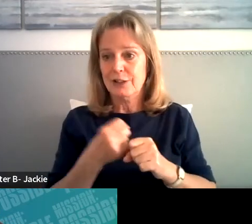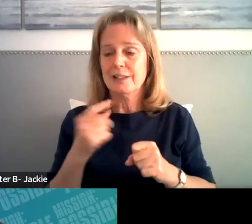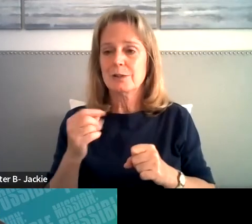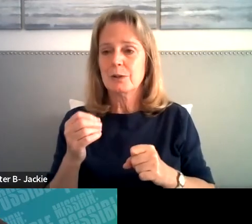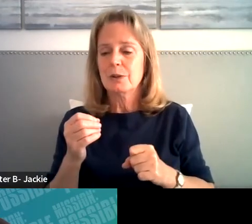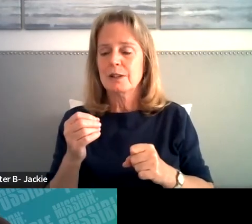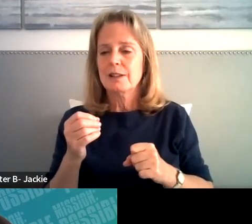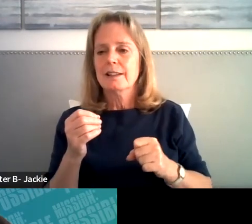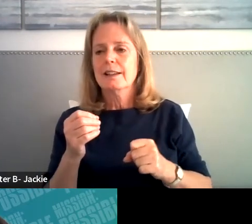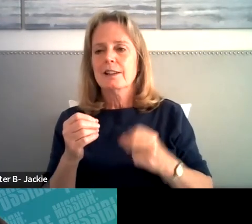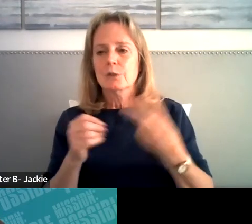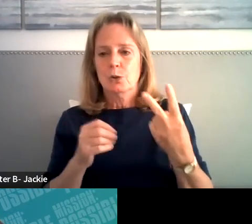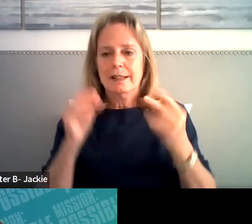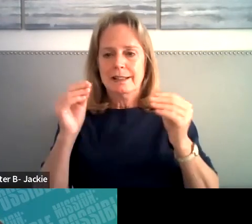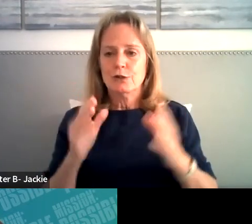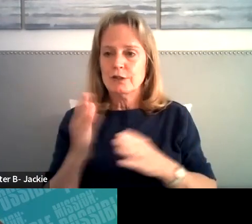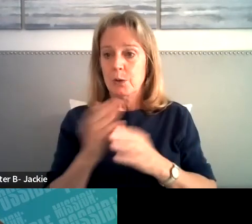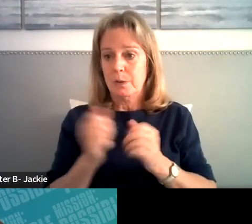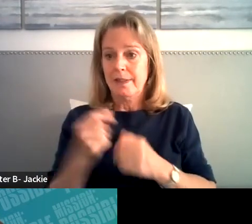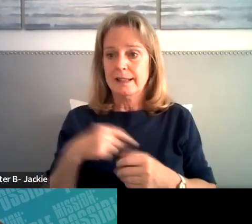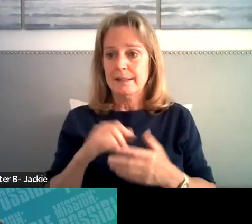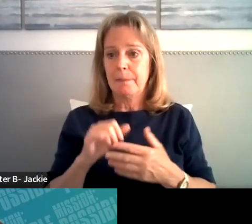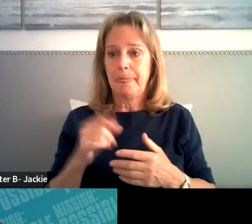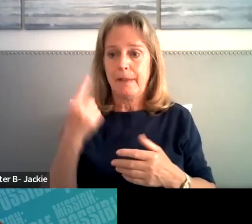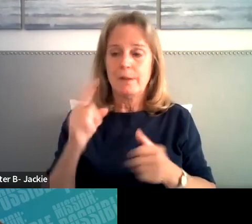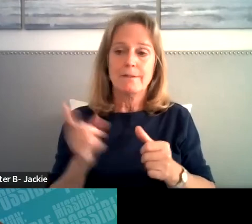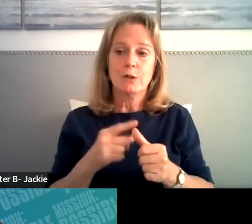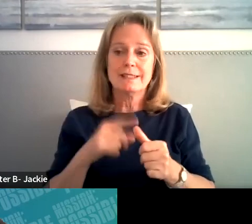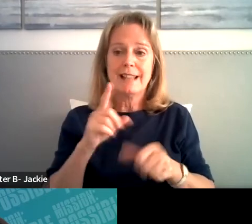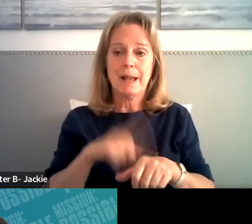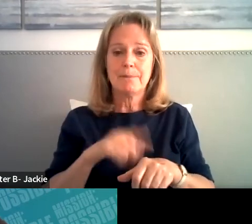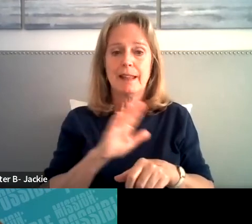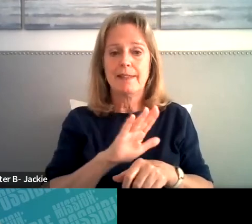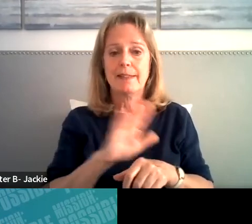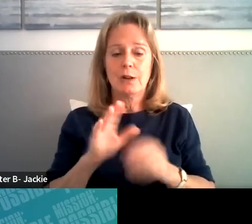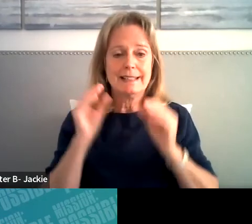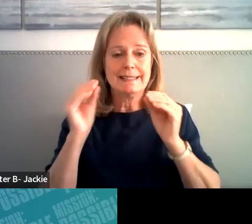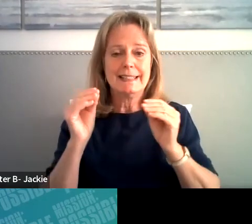two teachers shared with us that for the first time in their teaching